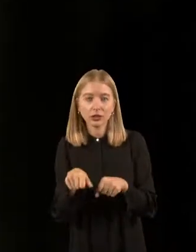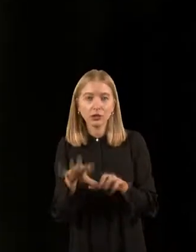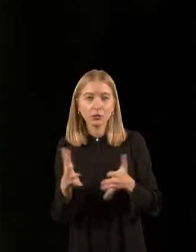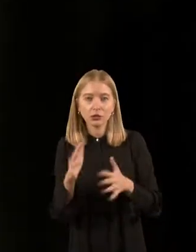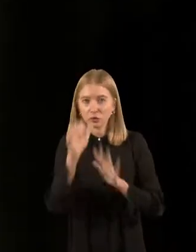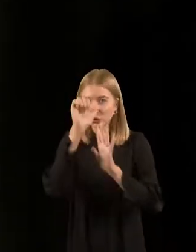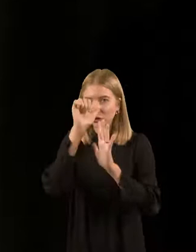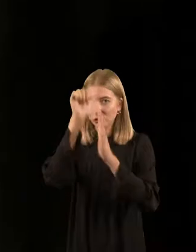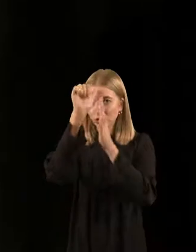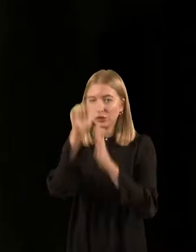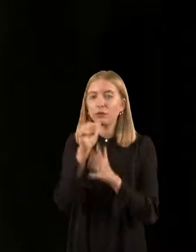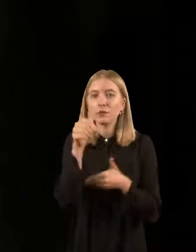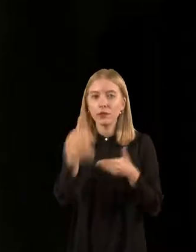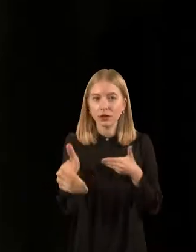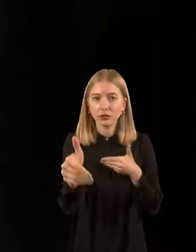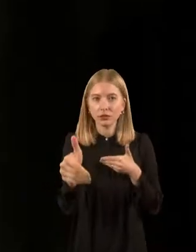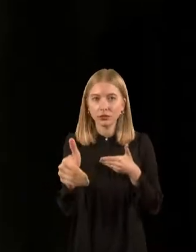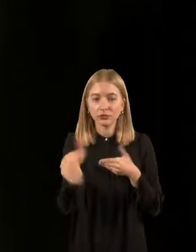review